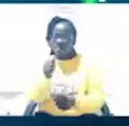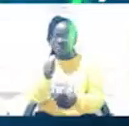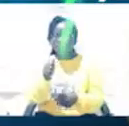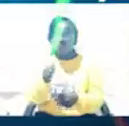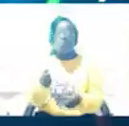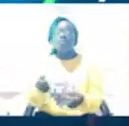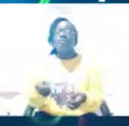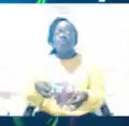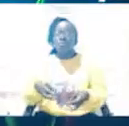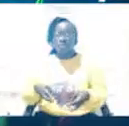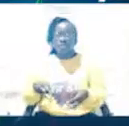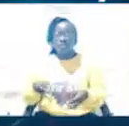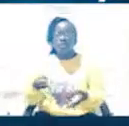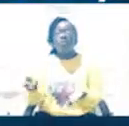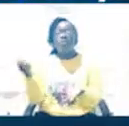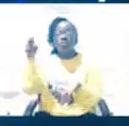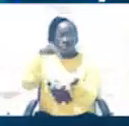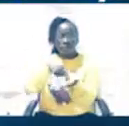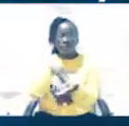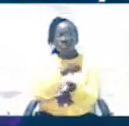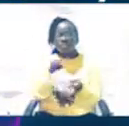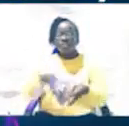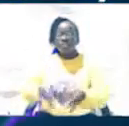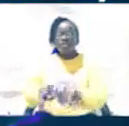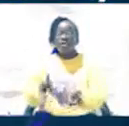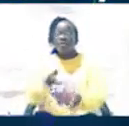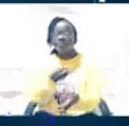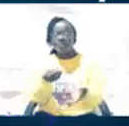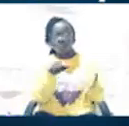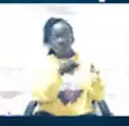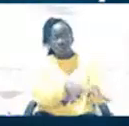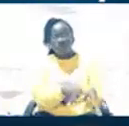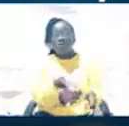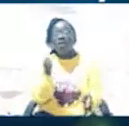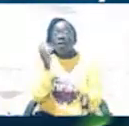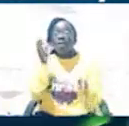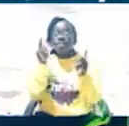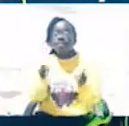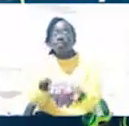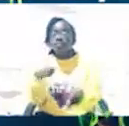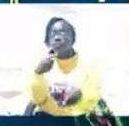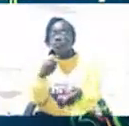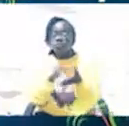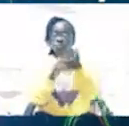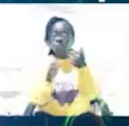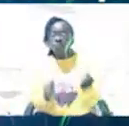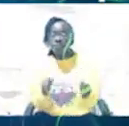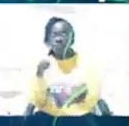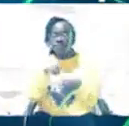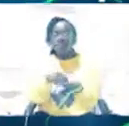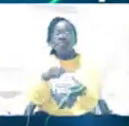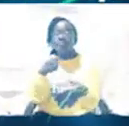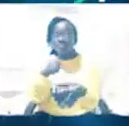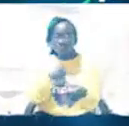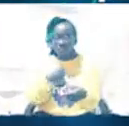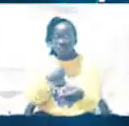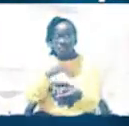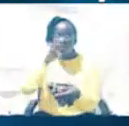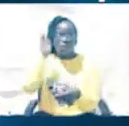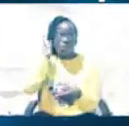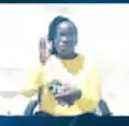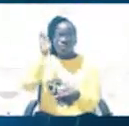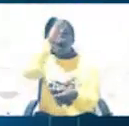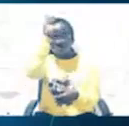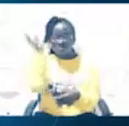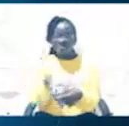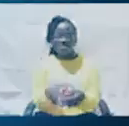me shall never die. Do you believe this?" Martha